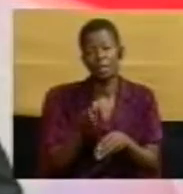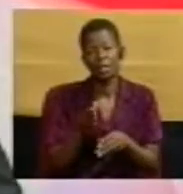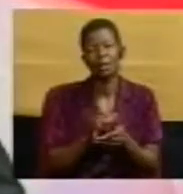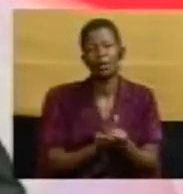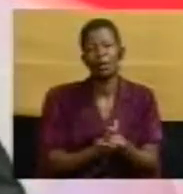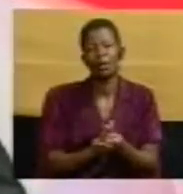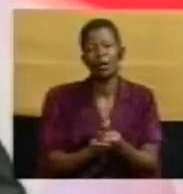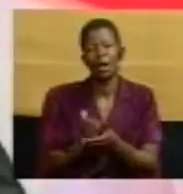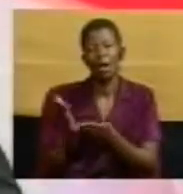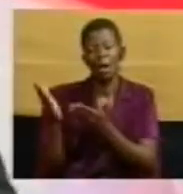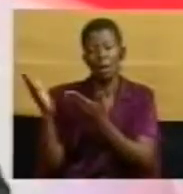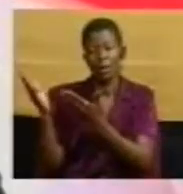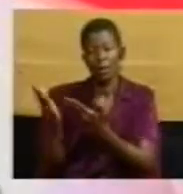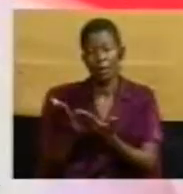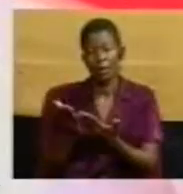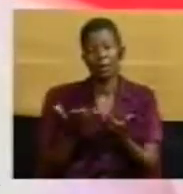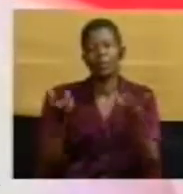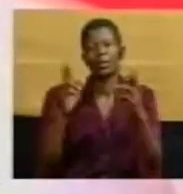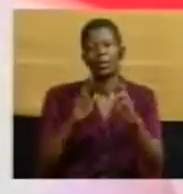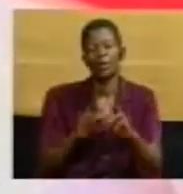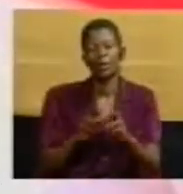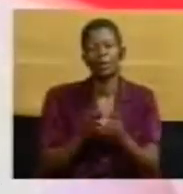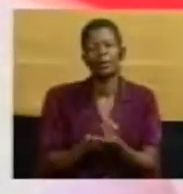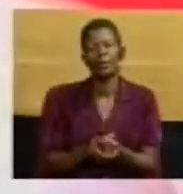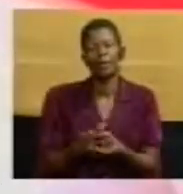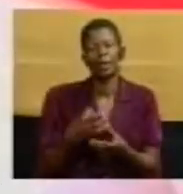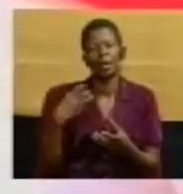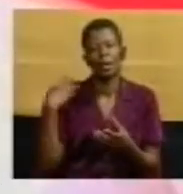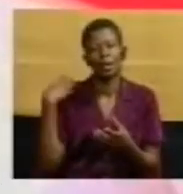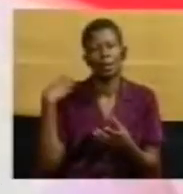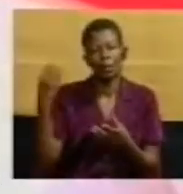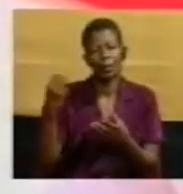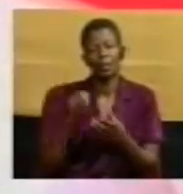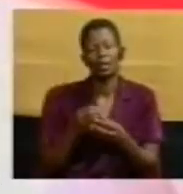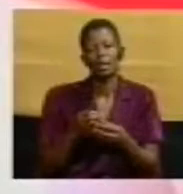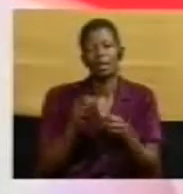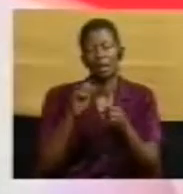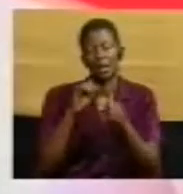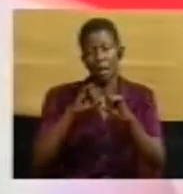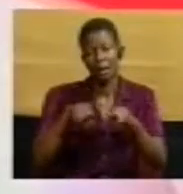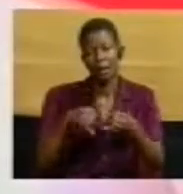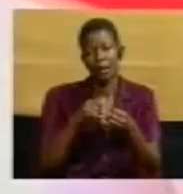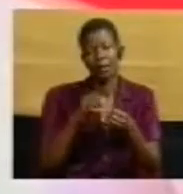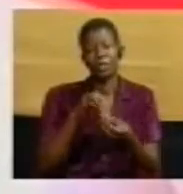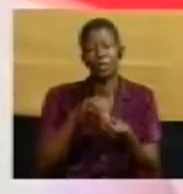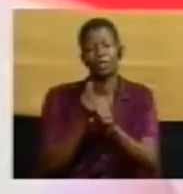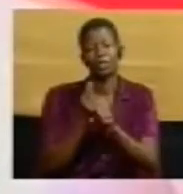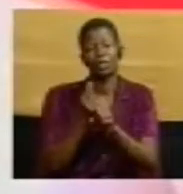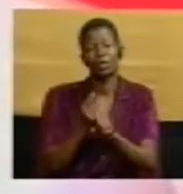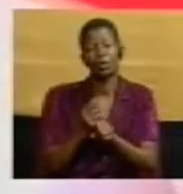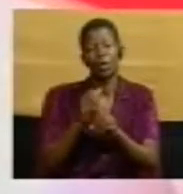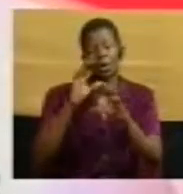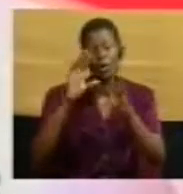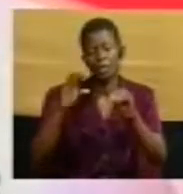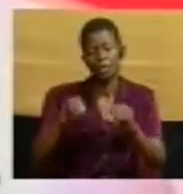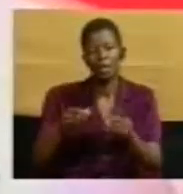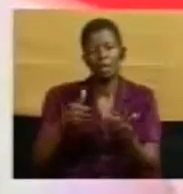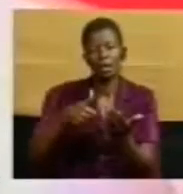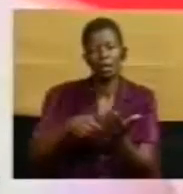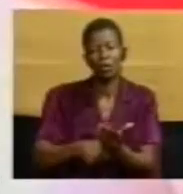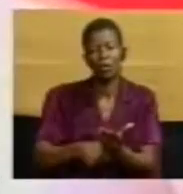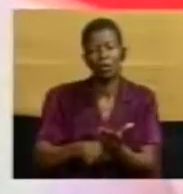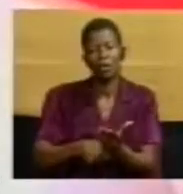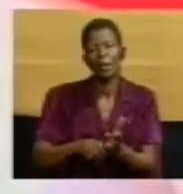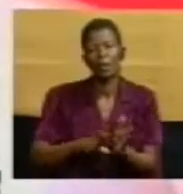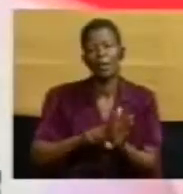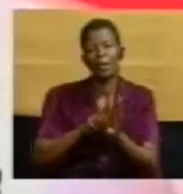Finance welcomed the report and said government has already taken steps to reduce domestic borrowing, as seen by the passing in Parliament